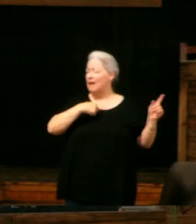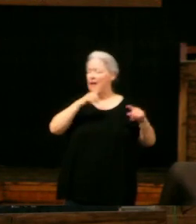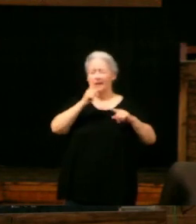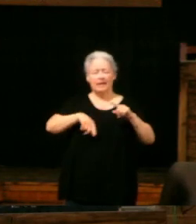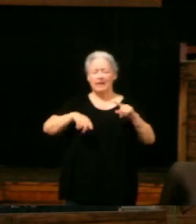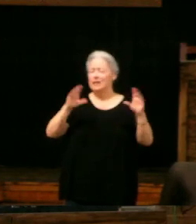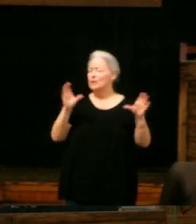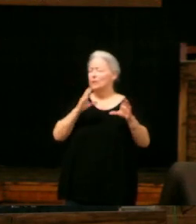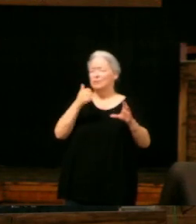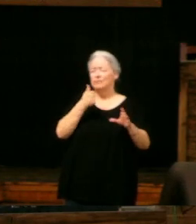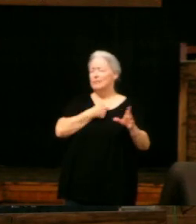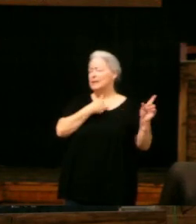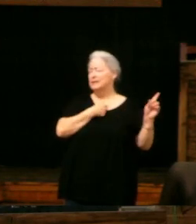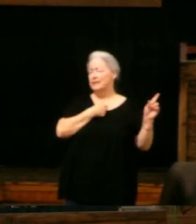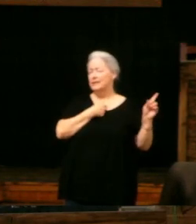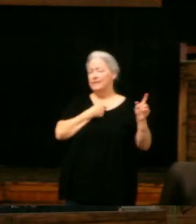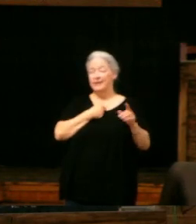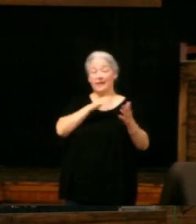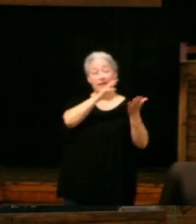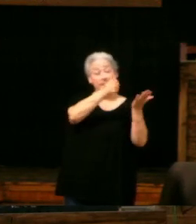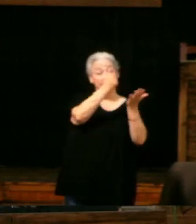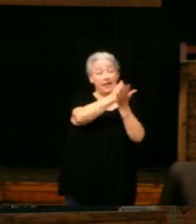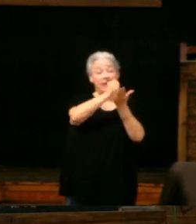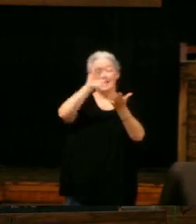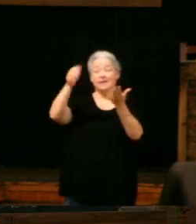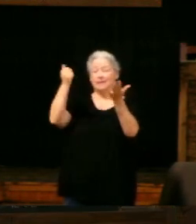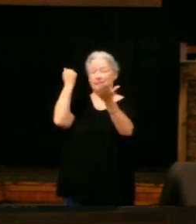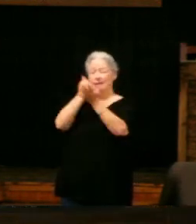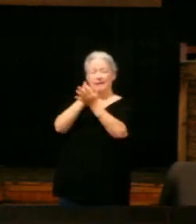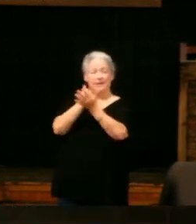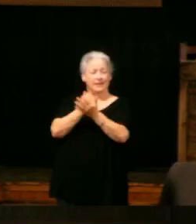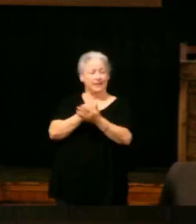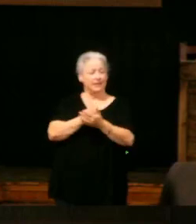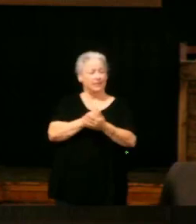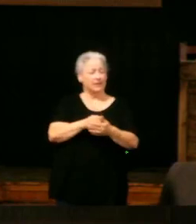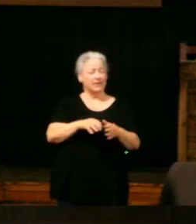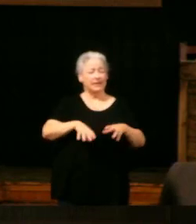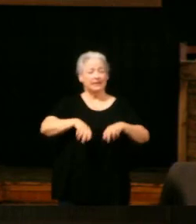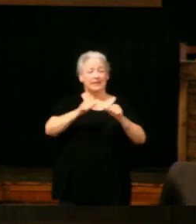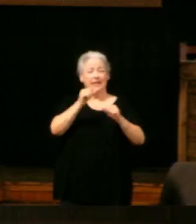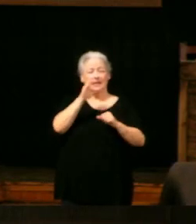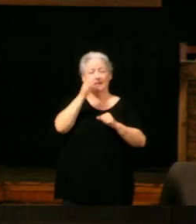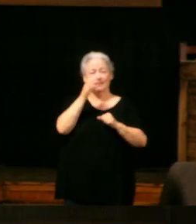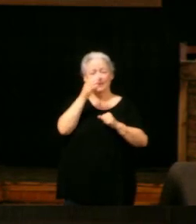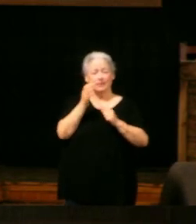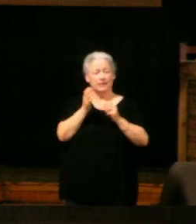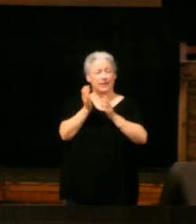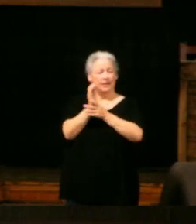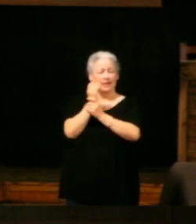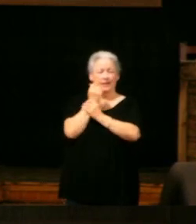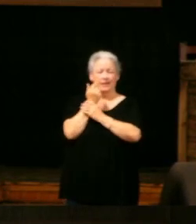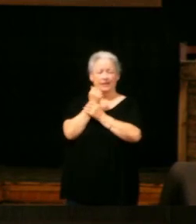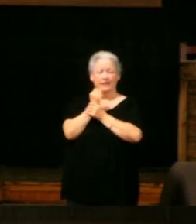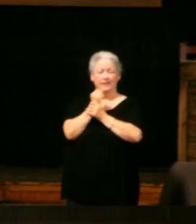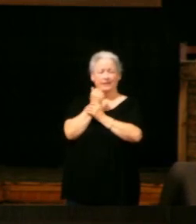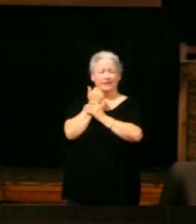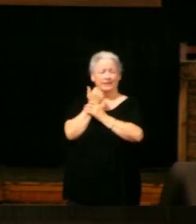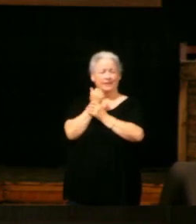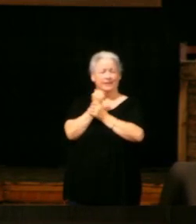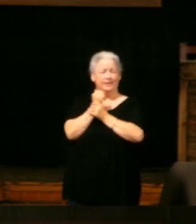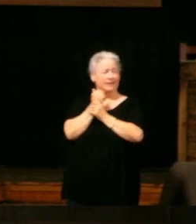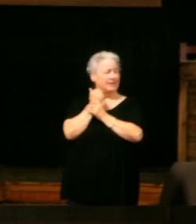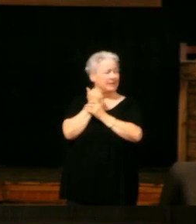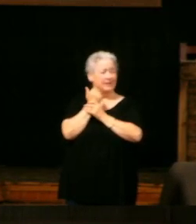sure. Anybody said amen? Amen. Okay, we're going to take communion with the men that were going to hand out the